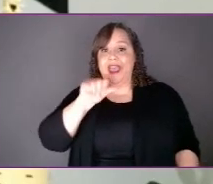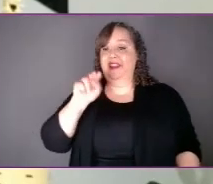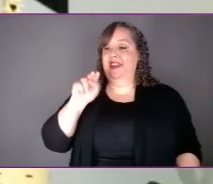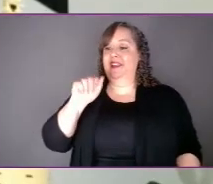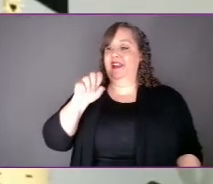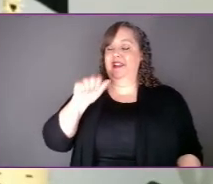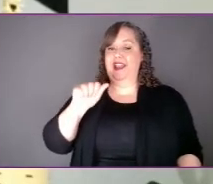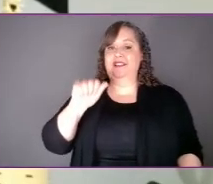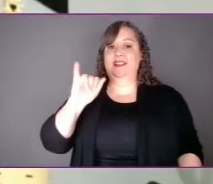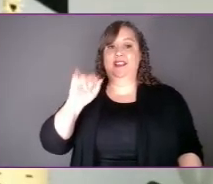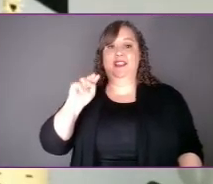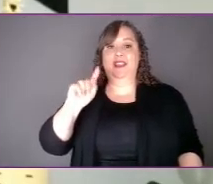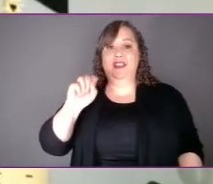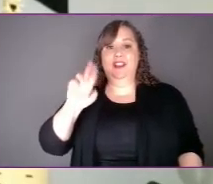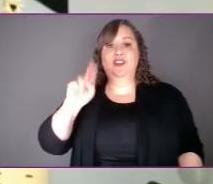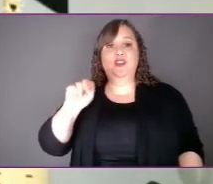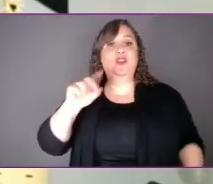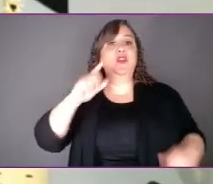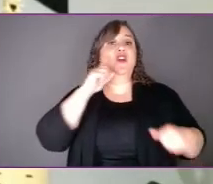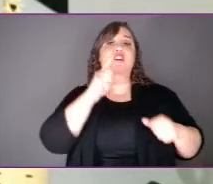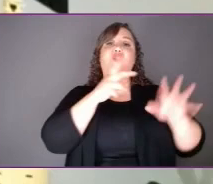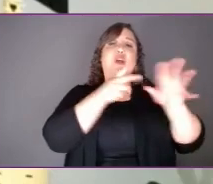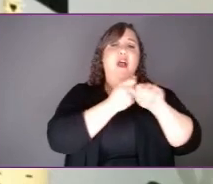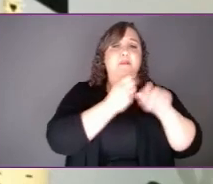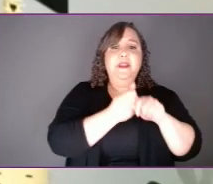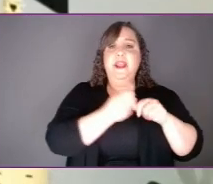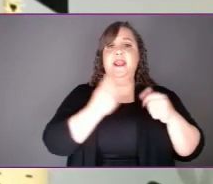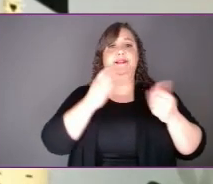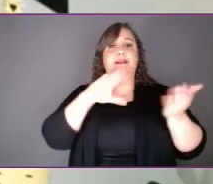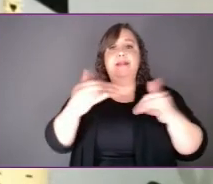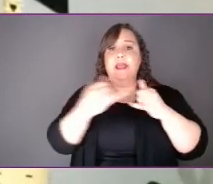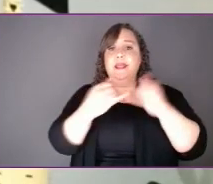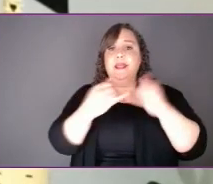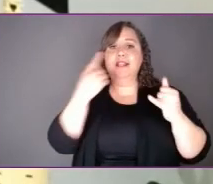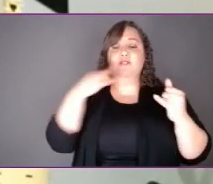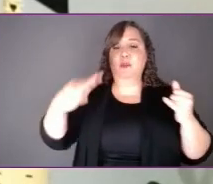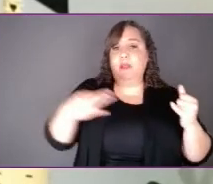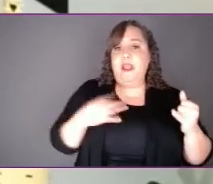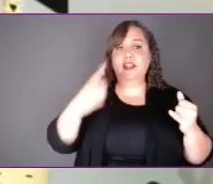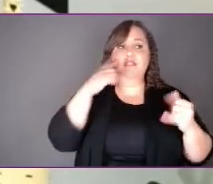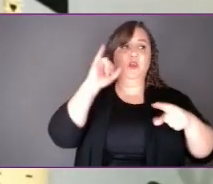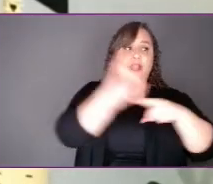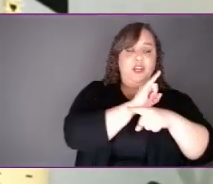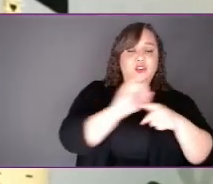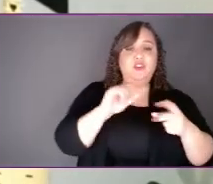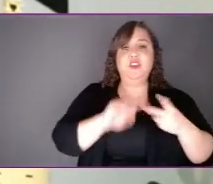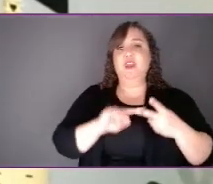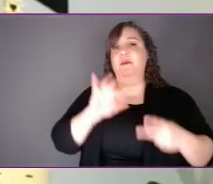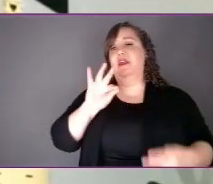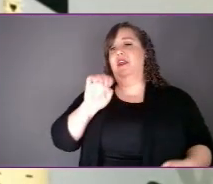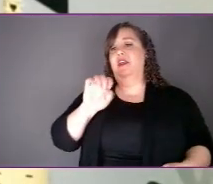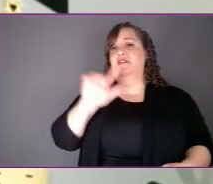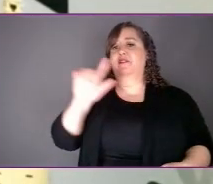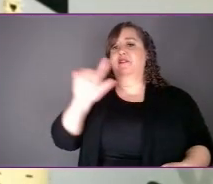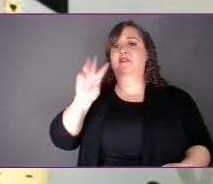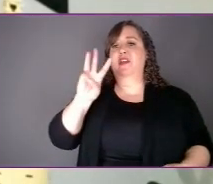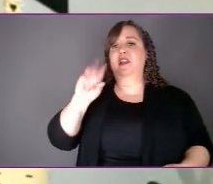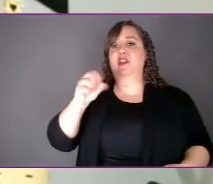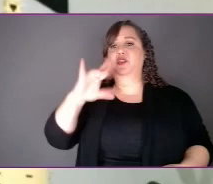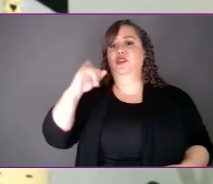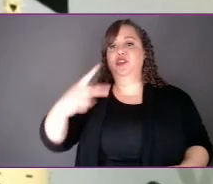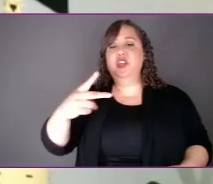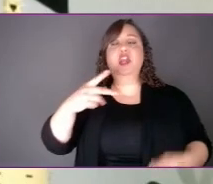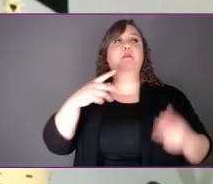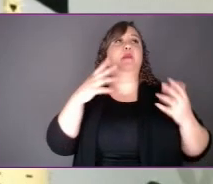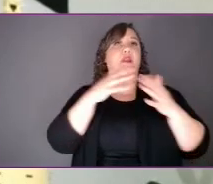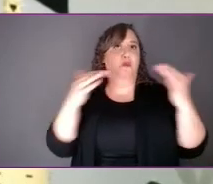for internships, fellowships, and much more. So, we're so happy that you guys could join us today, and we hope